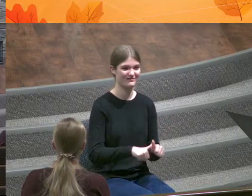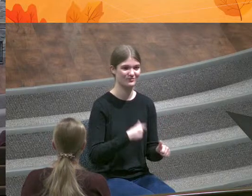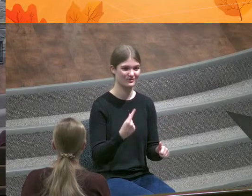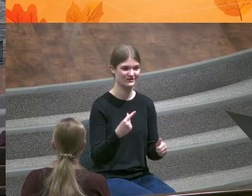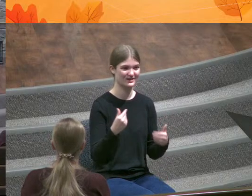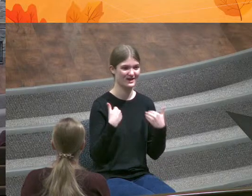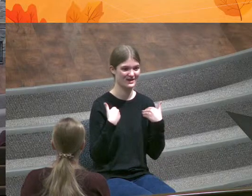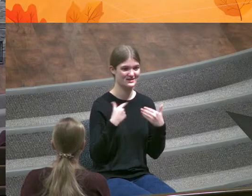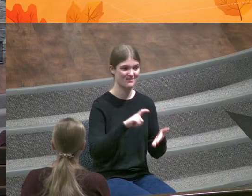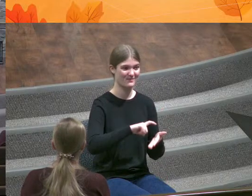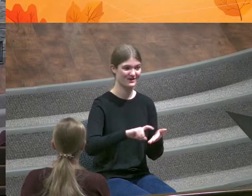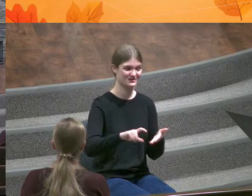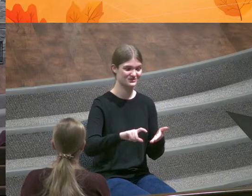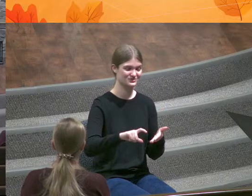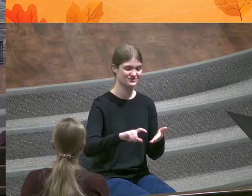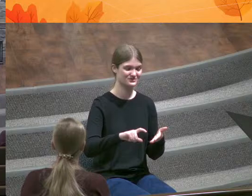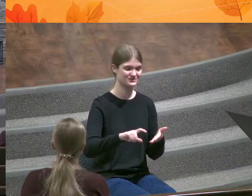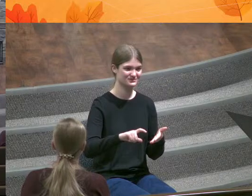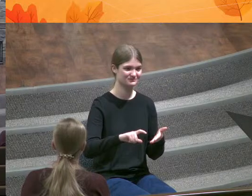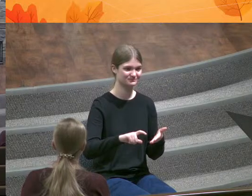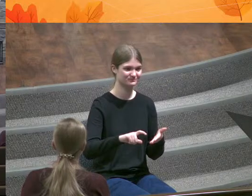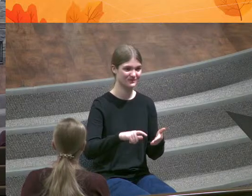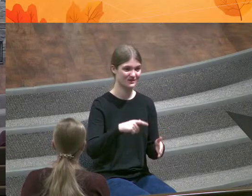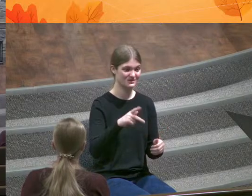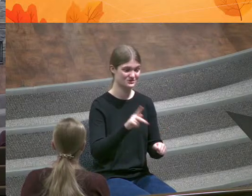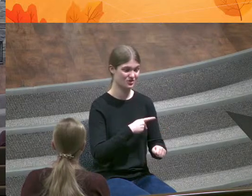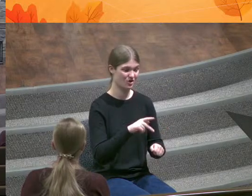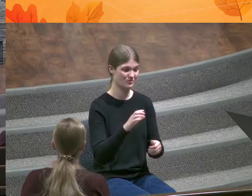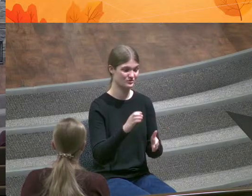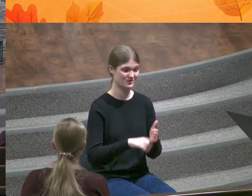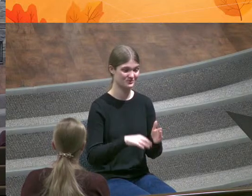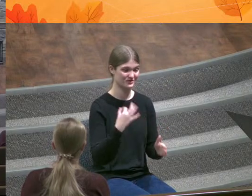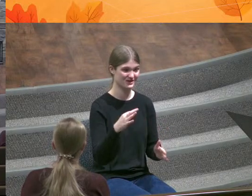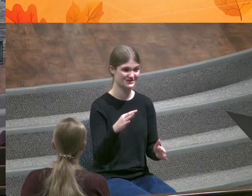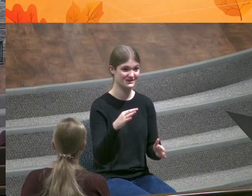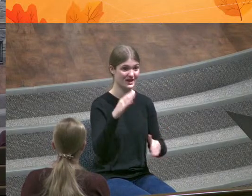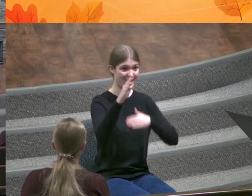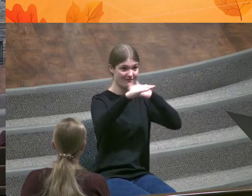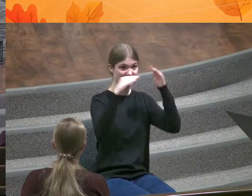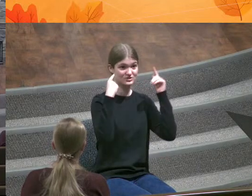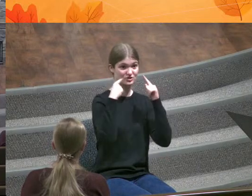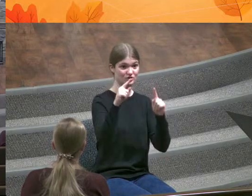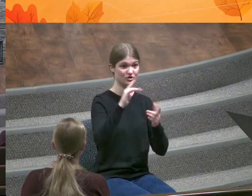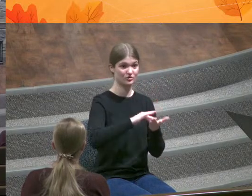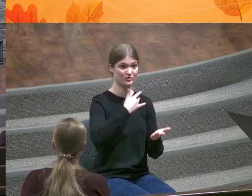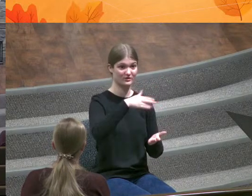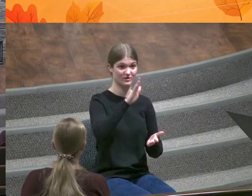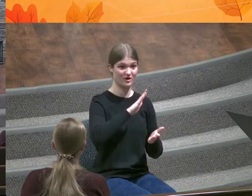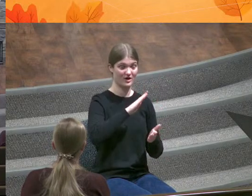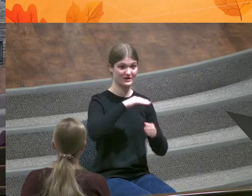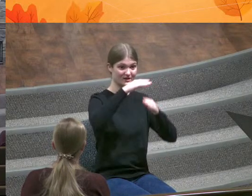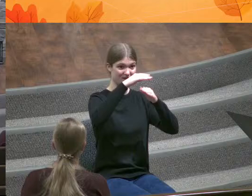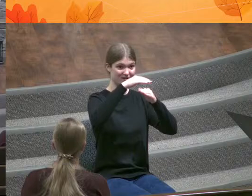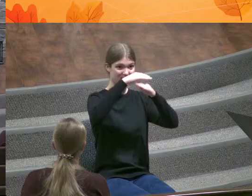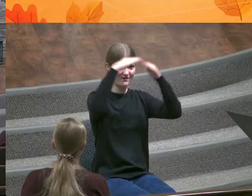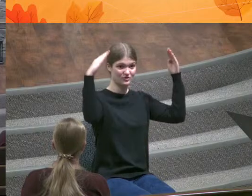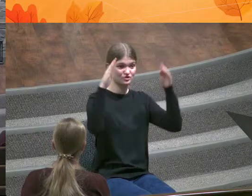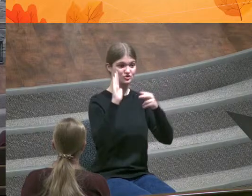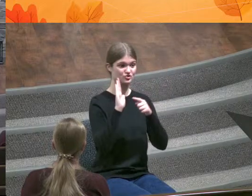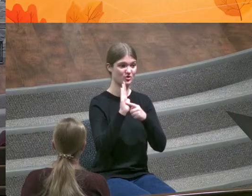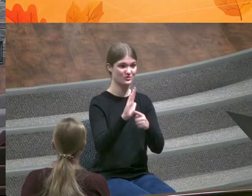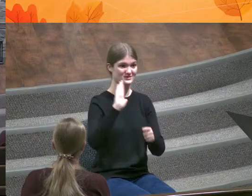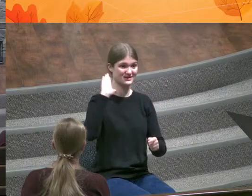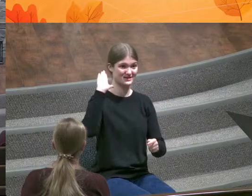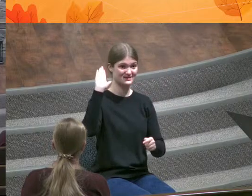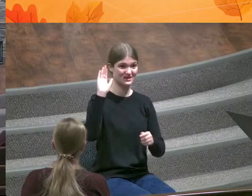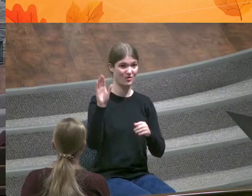Every one of you has passages. Psalm chapter 19, the heavens declare the glory of God and the firmament shows his handiwork. That's how Psalm